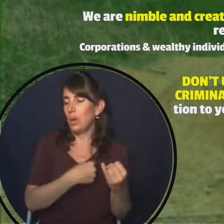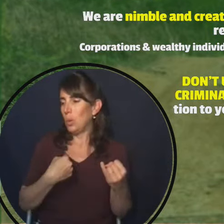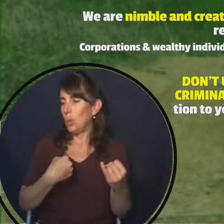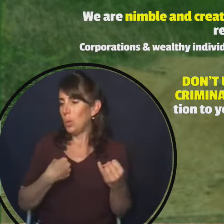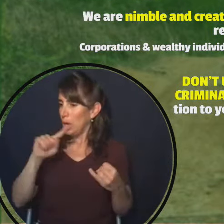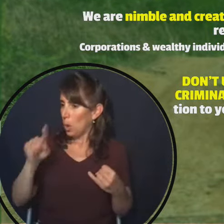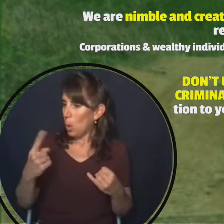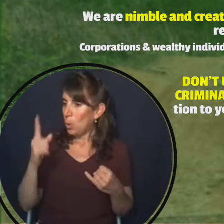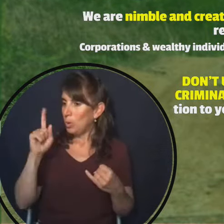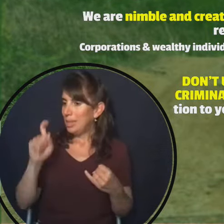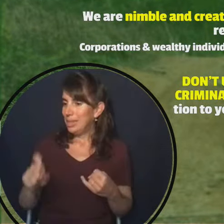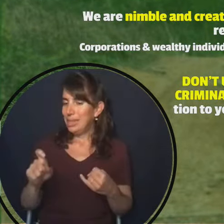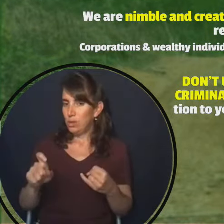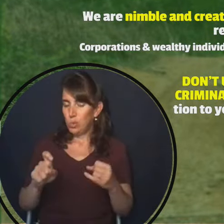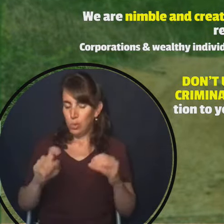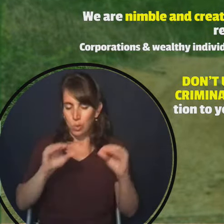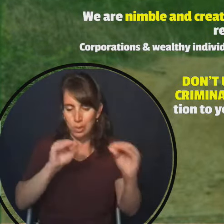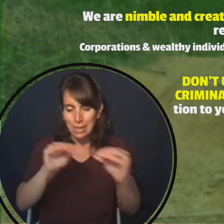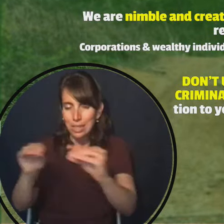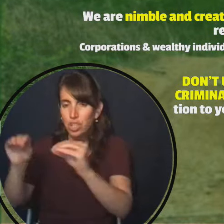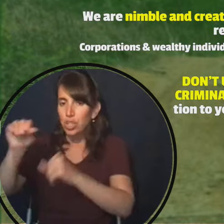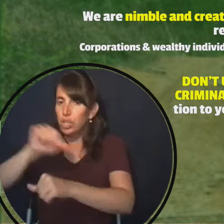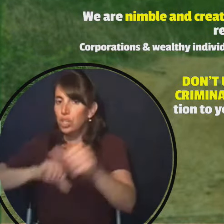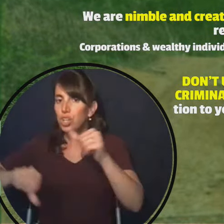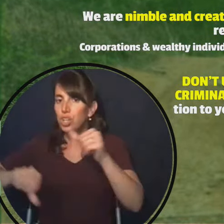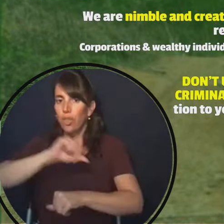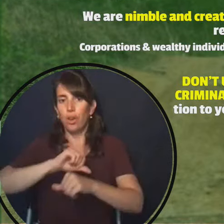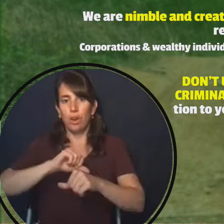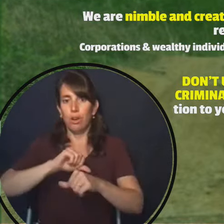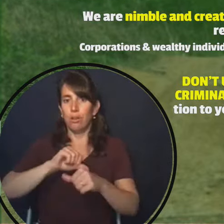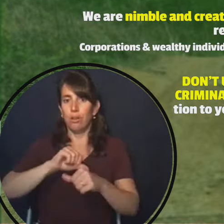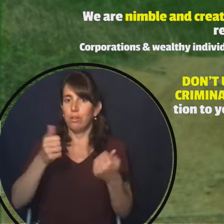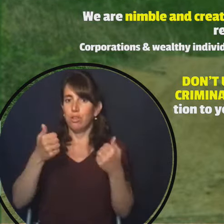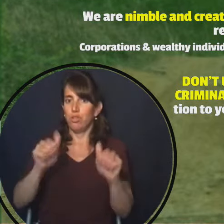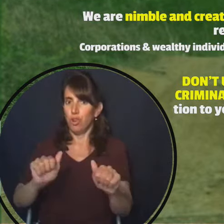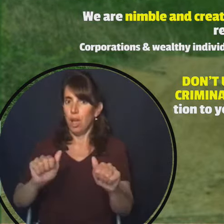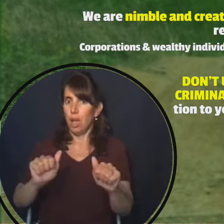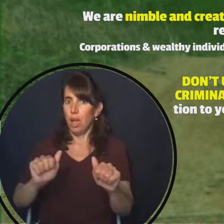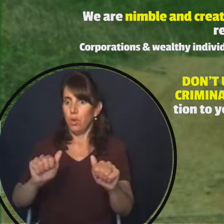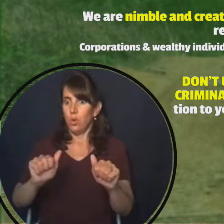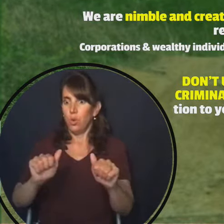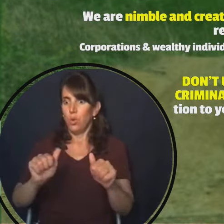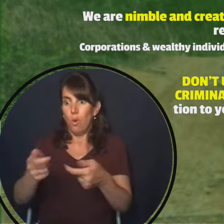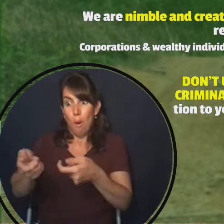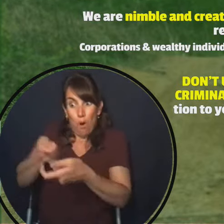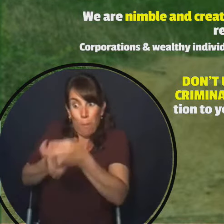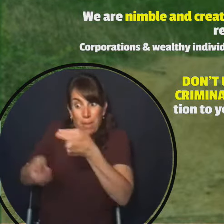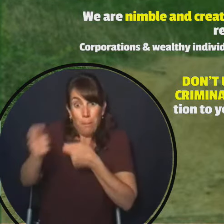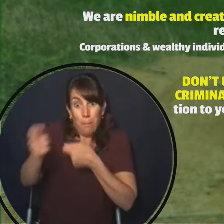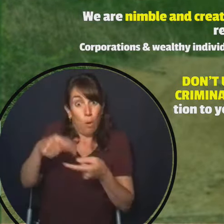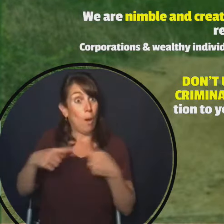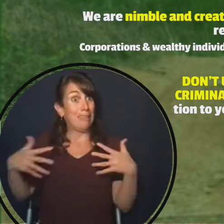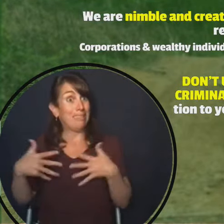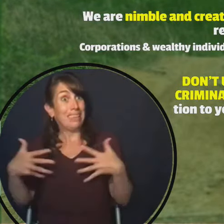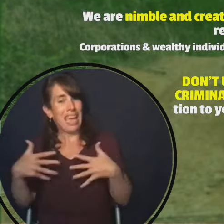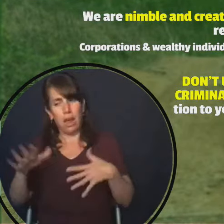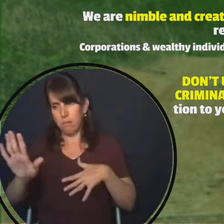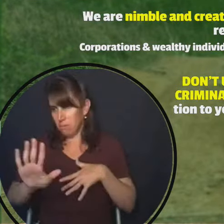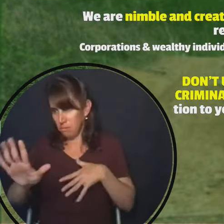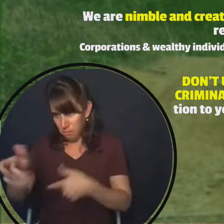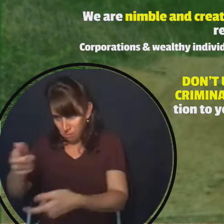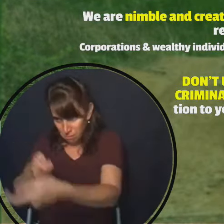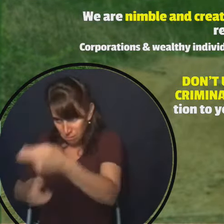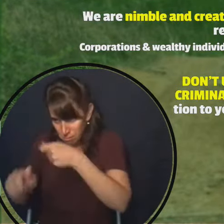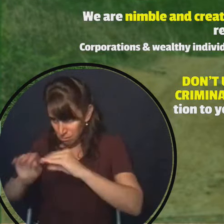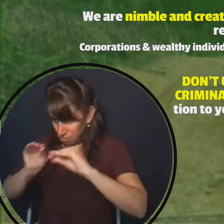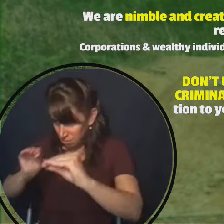break that, you know, like to bring people back from these isolation moments of being scared about what is somebody doing, right? Because we saw, you